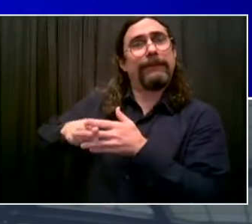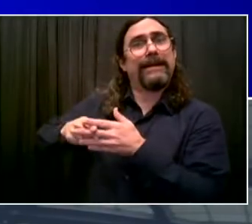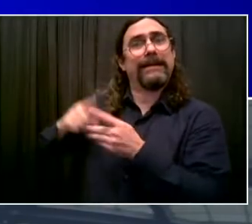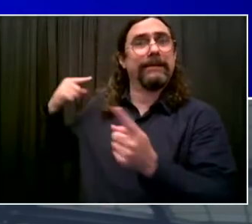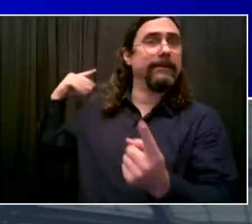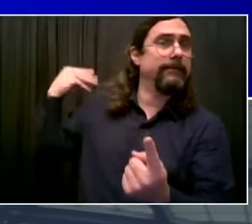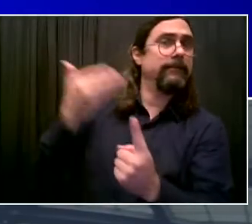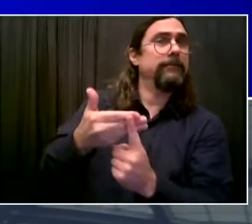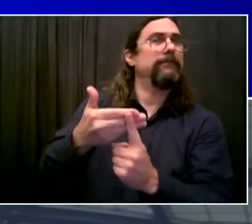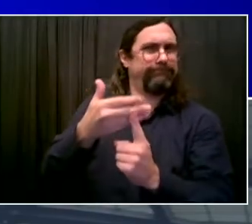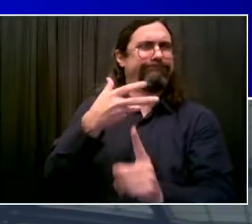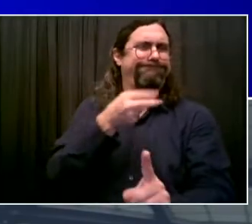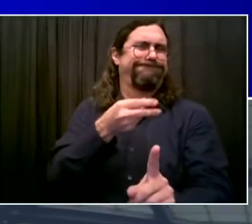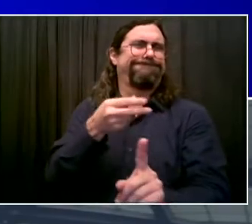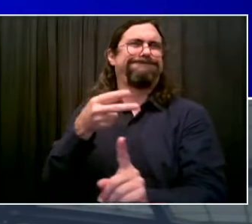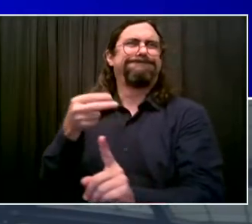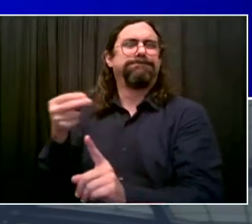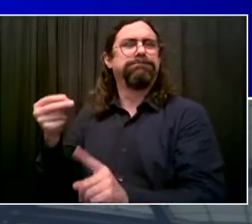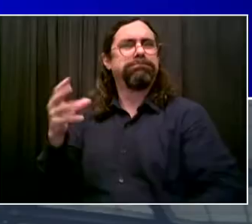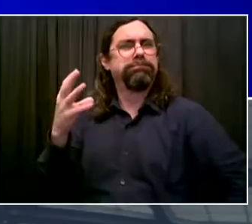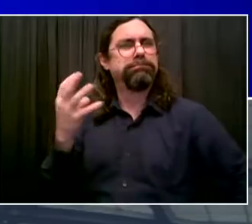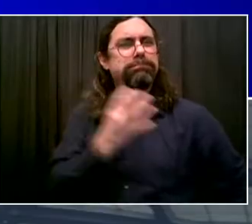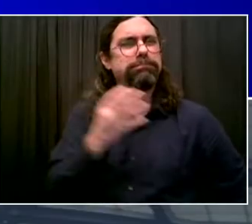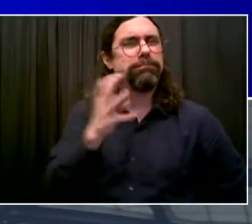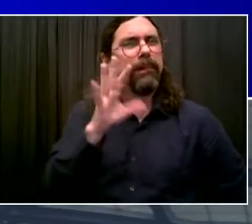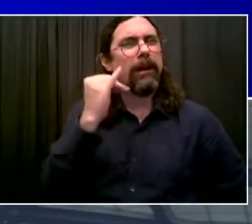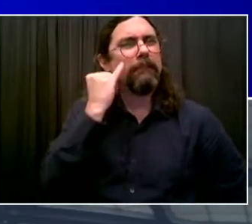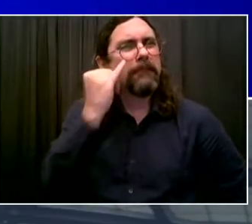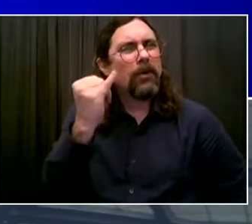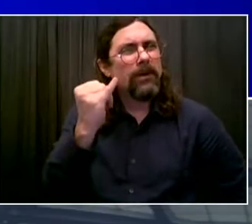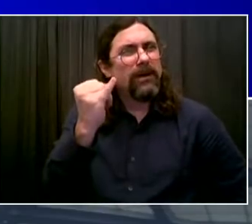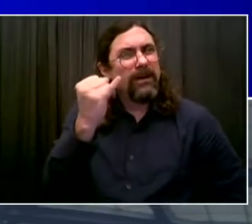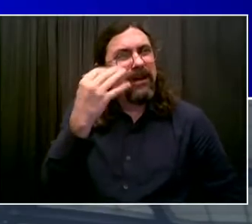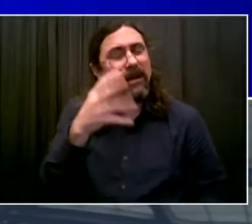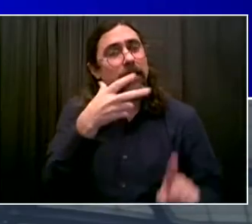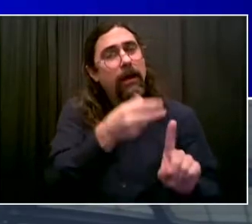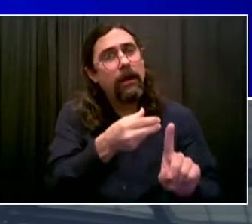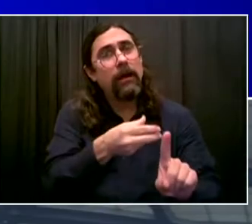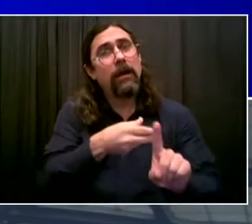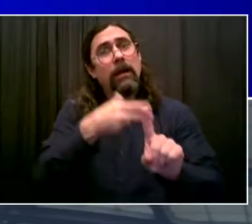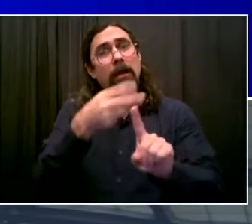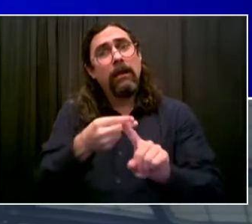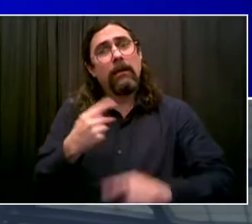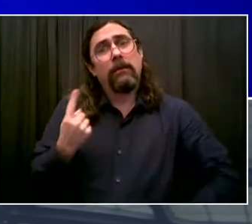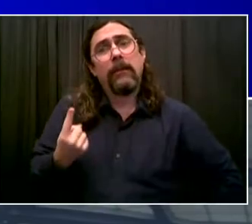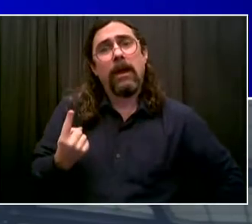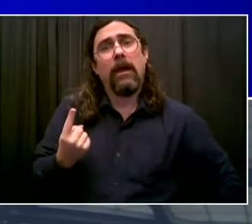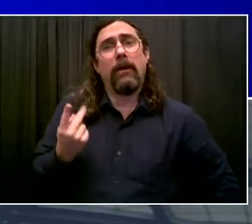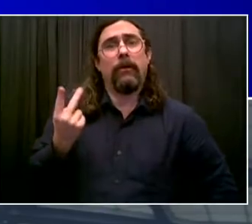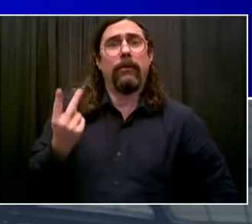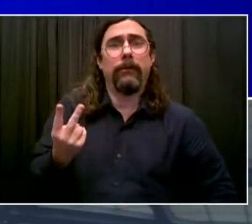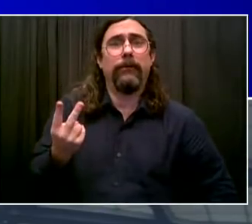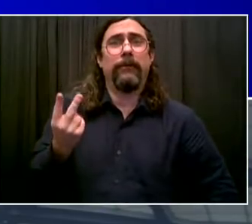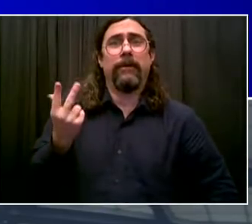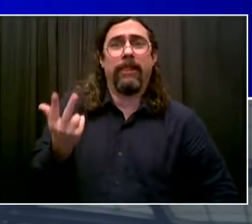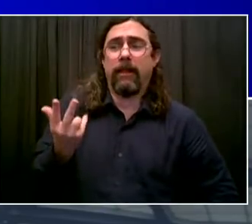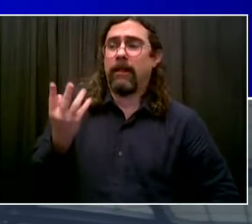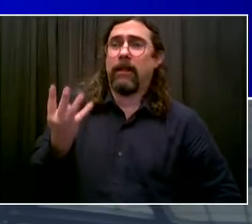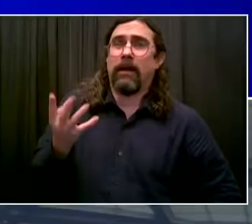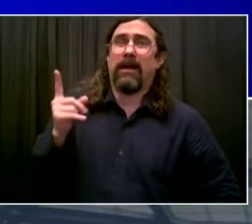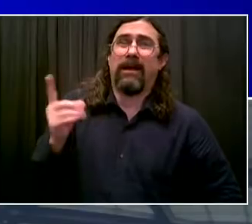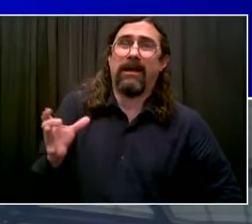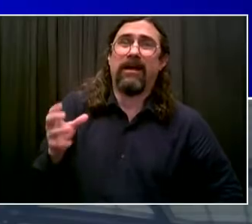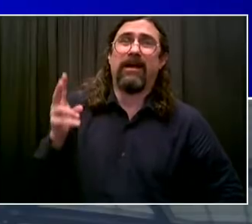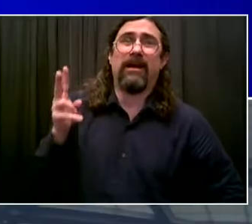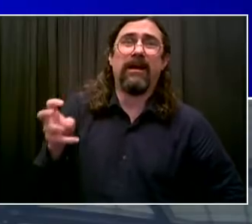professional, taking the time to help their fellow New Yorker, that's a New Yorker, coming there to be part of this extraordinary vaccination effort.